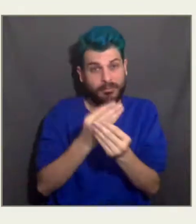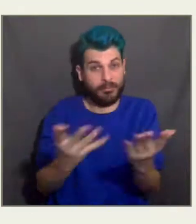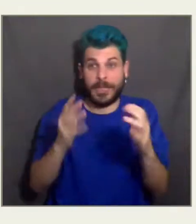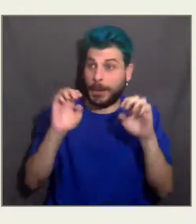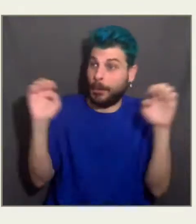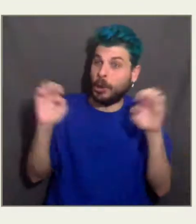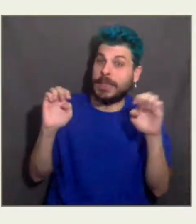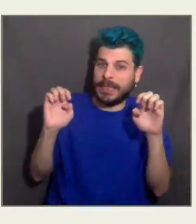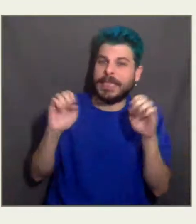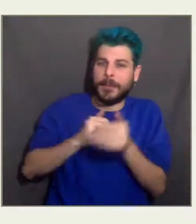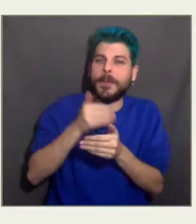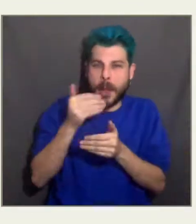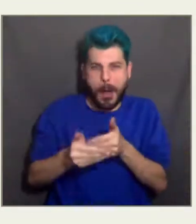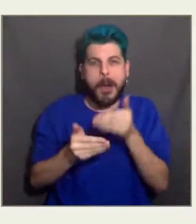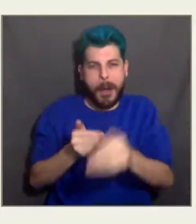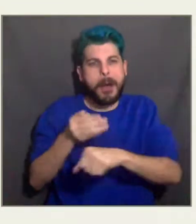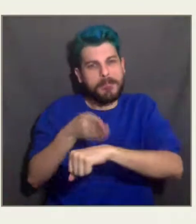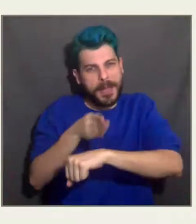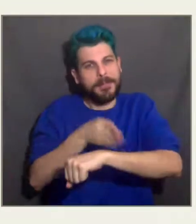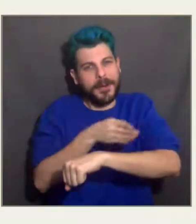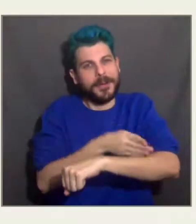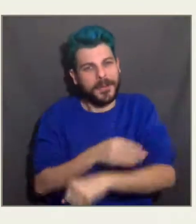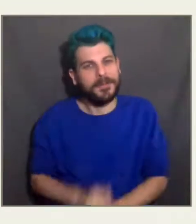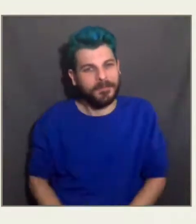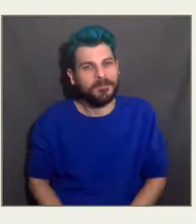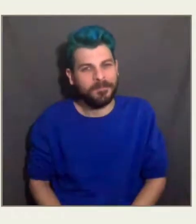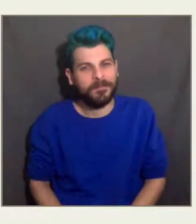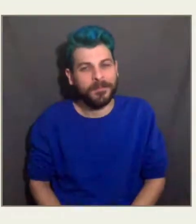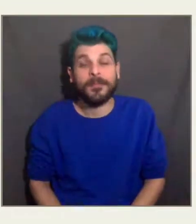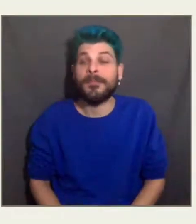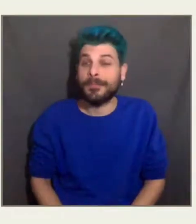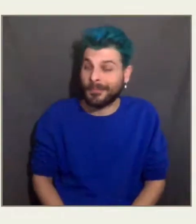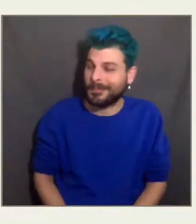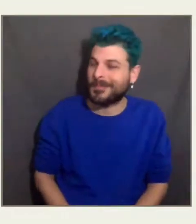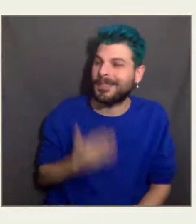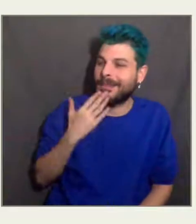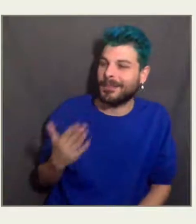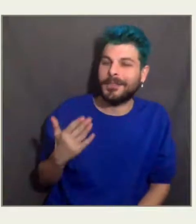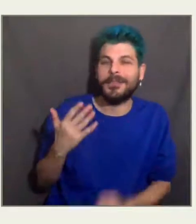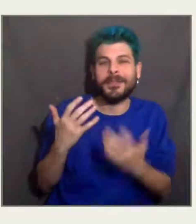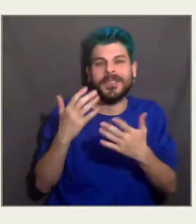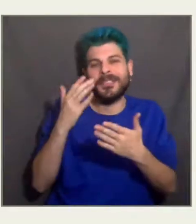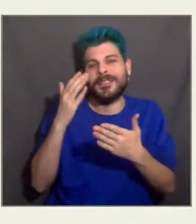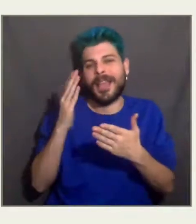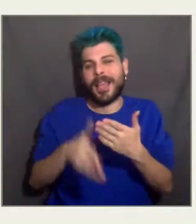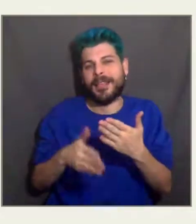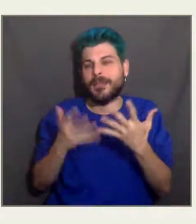you. Well, I'll end up with one thing. There's a lot of goodwill,